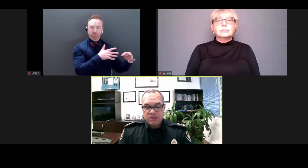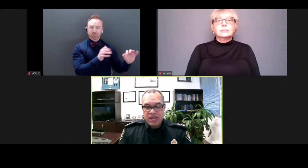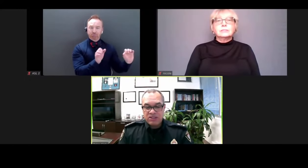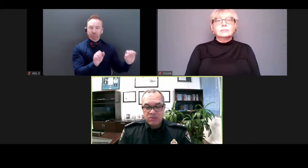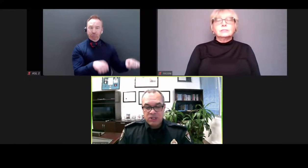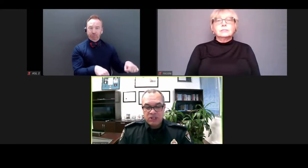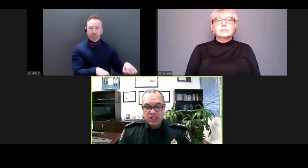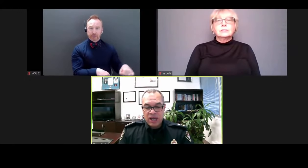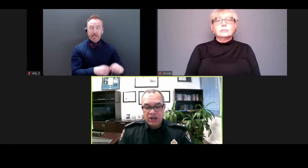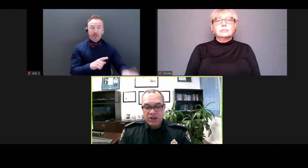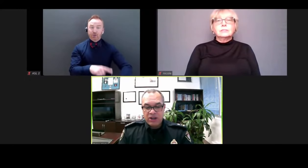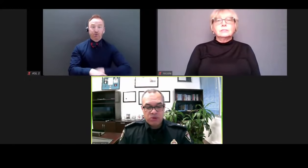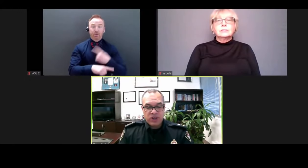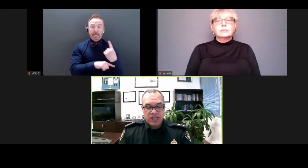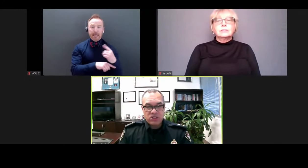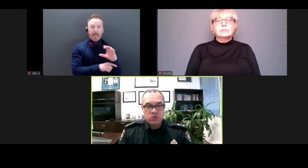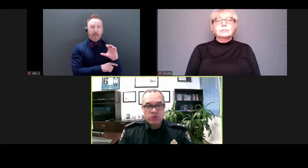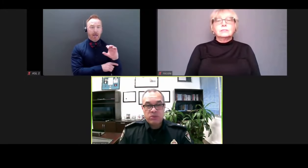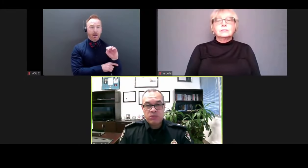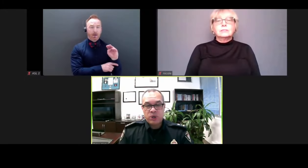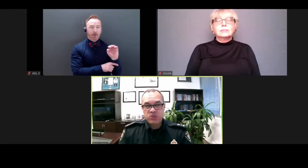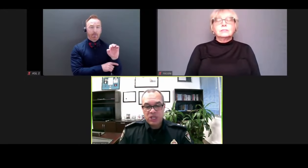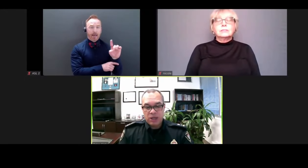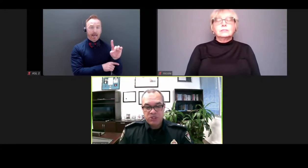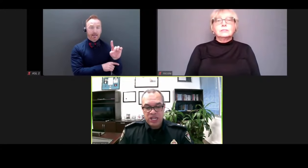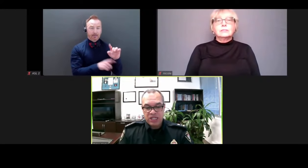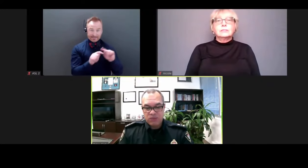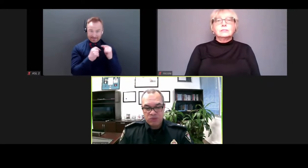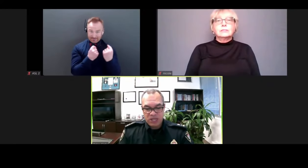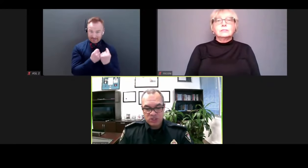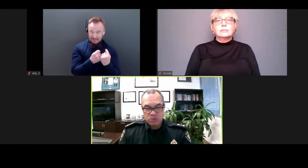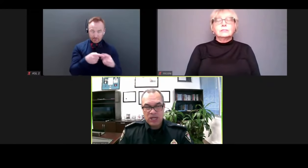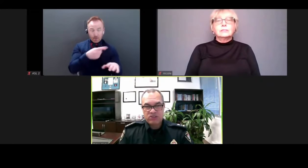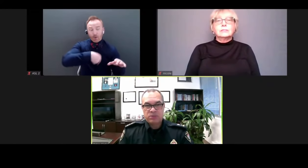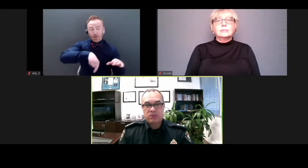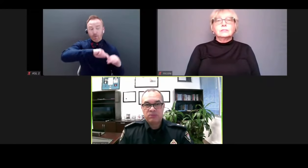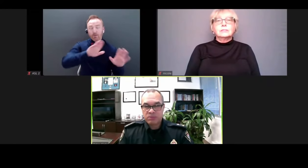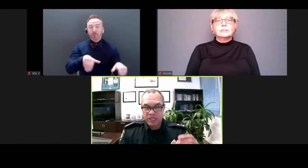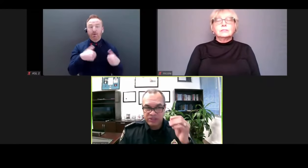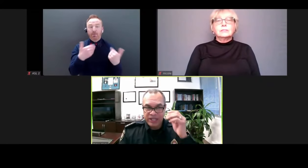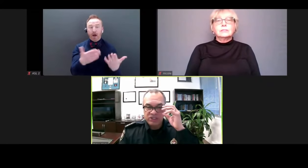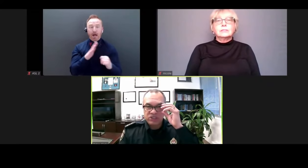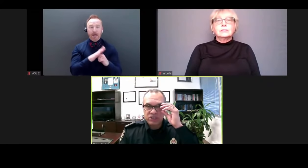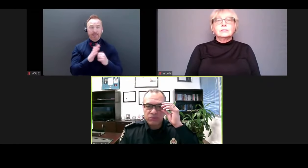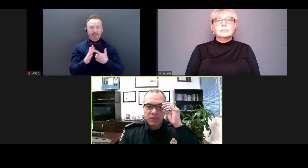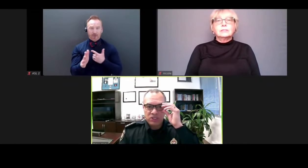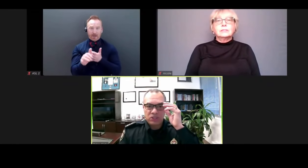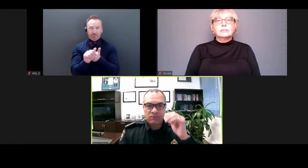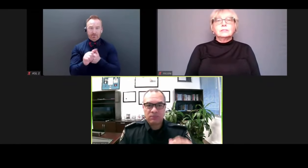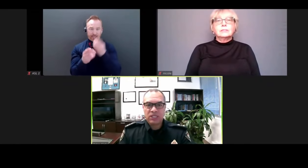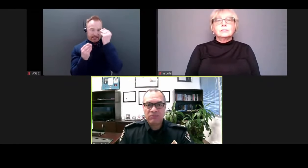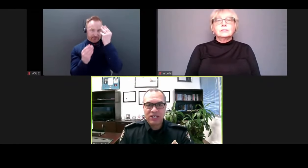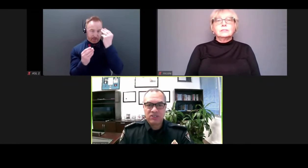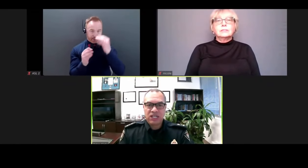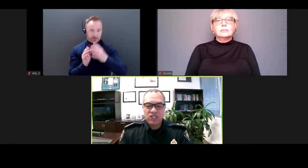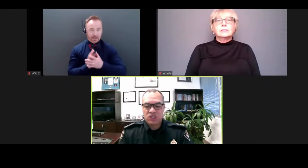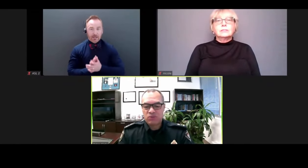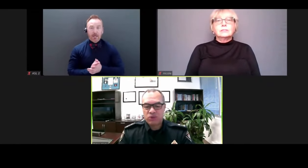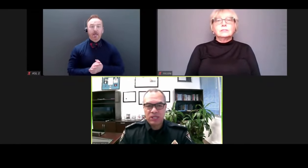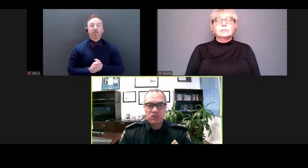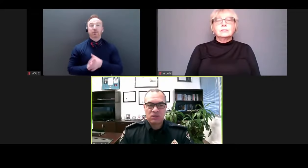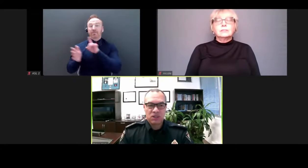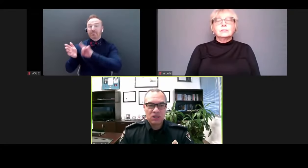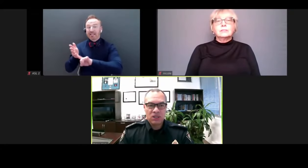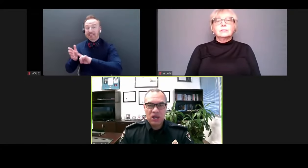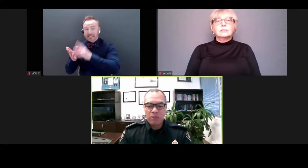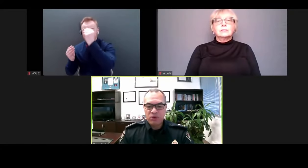Today, the command team and I are here to provide you with the most up-to-date information possible. Intelligence information, investigation